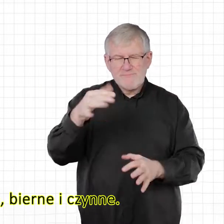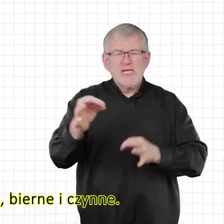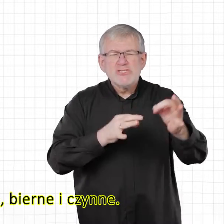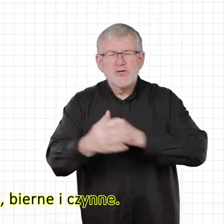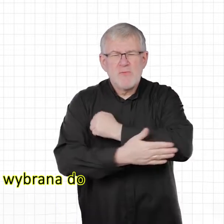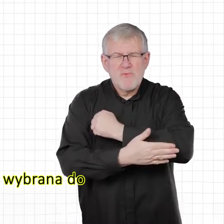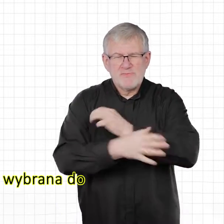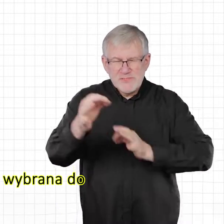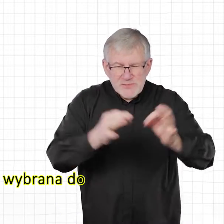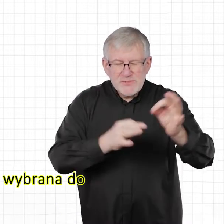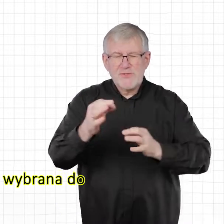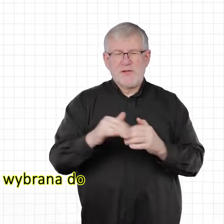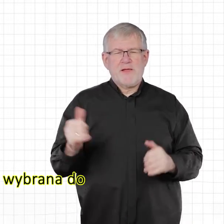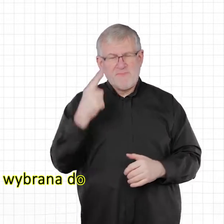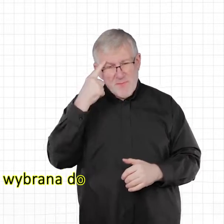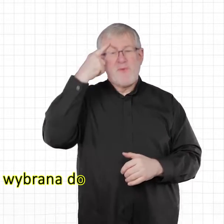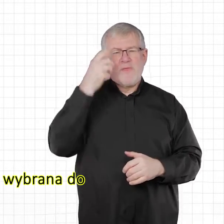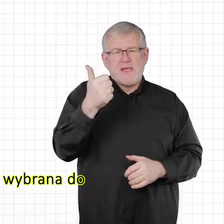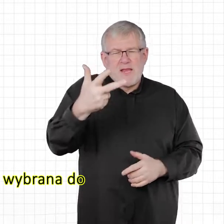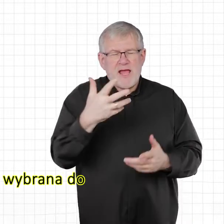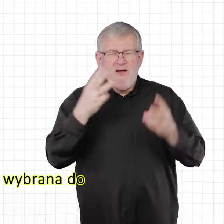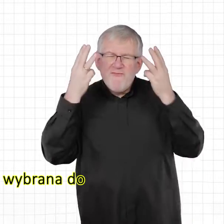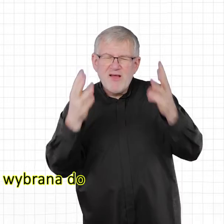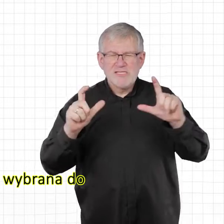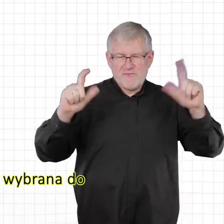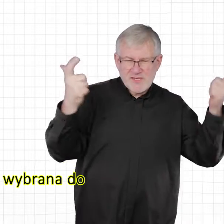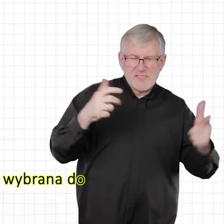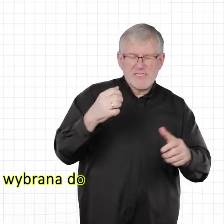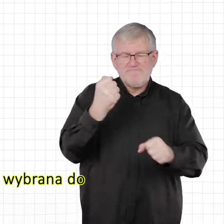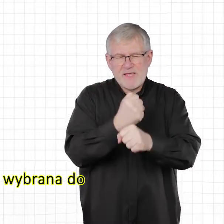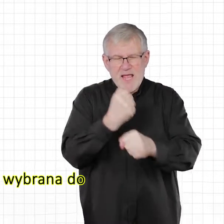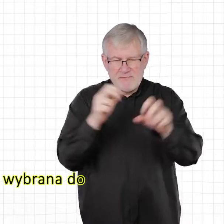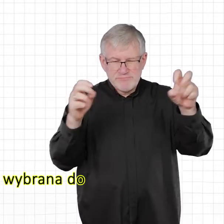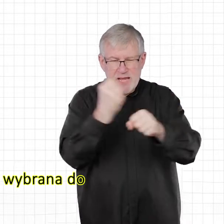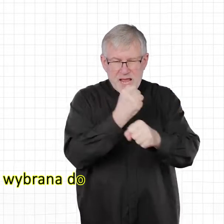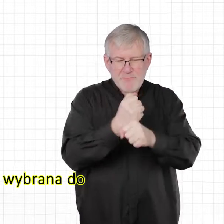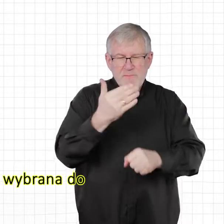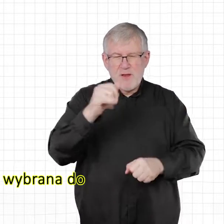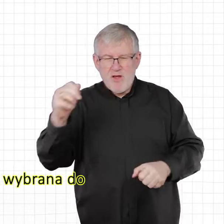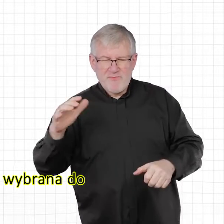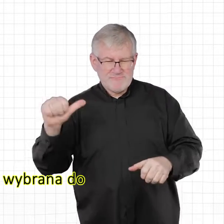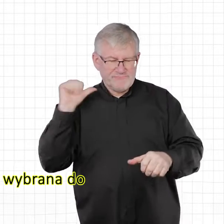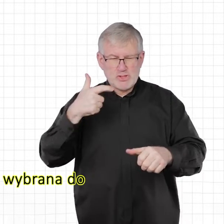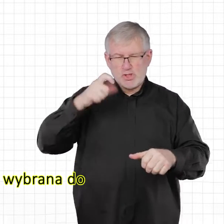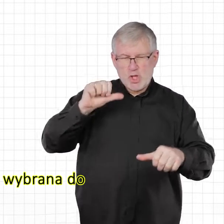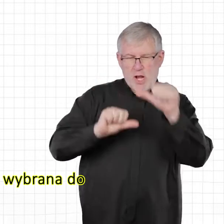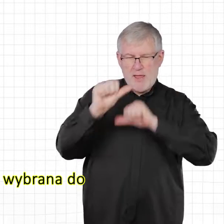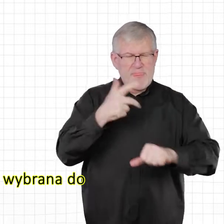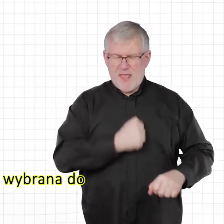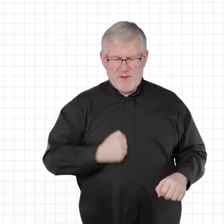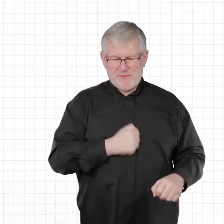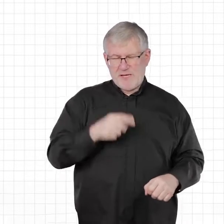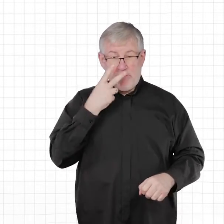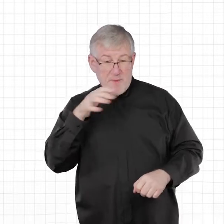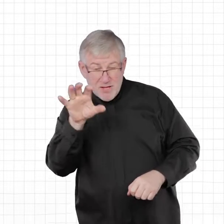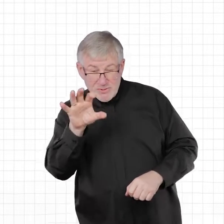office. And only a couple of years later, the first woman was elected to the parliament from a woman's